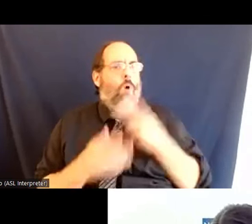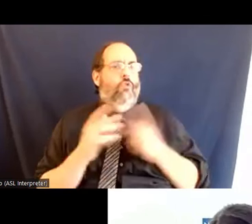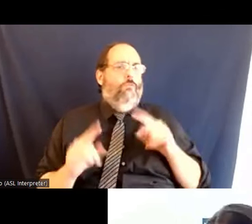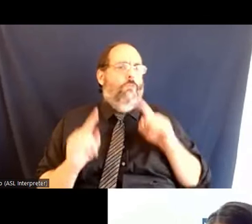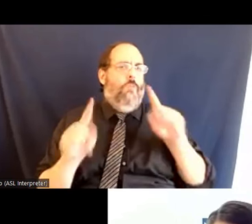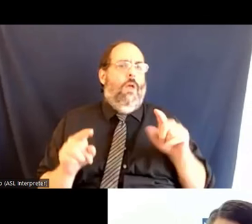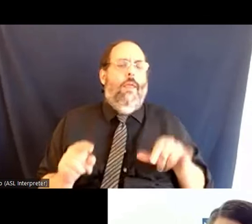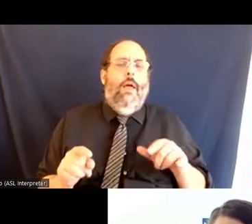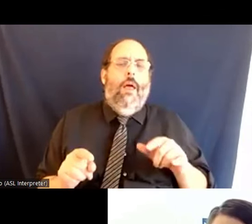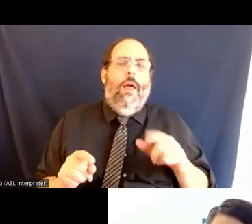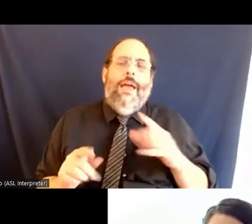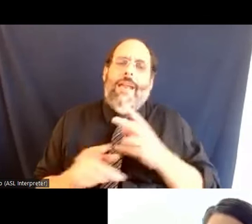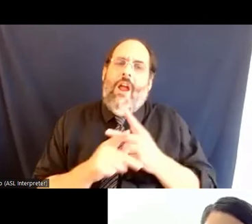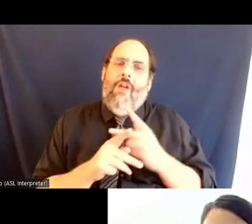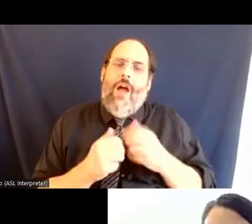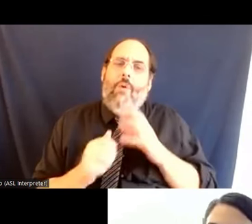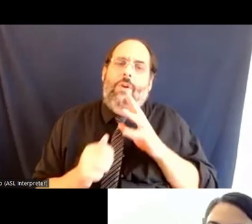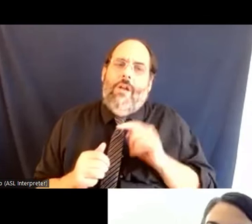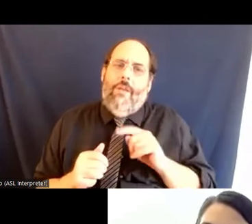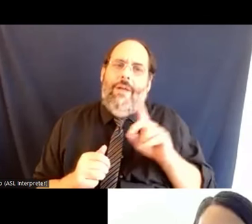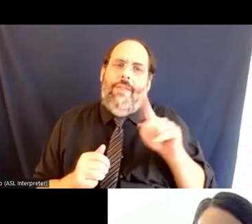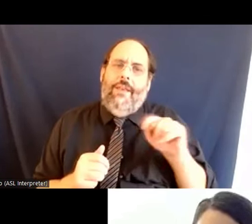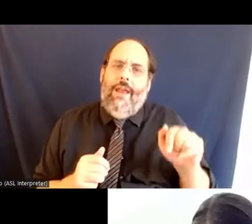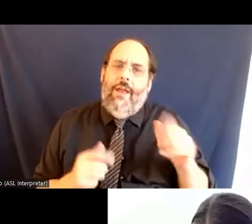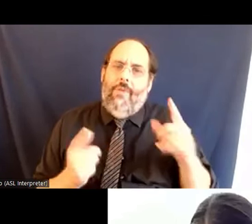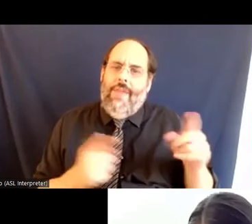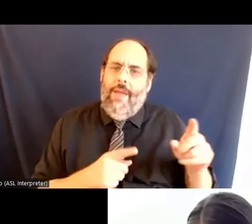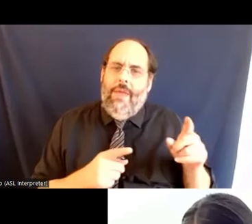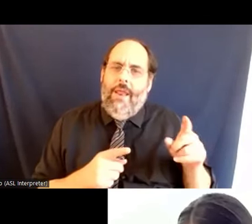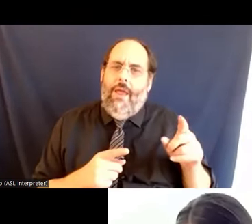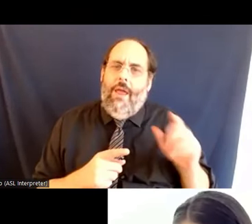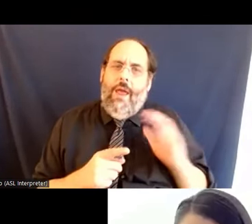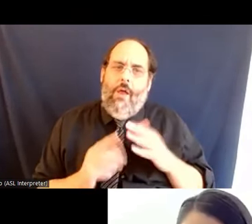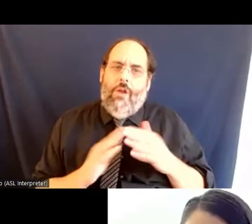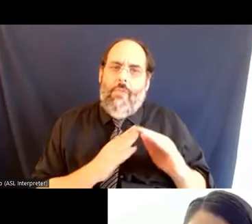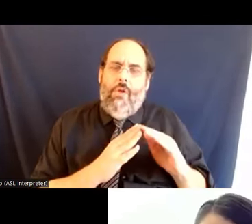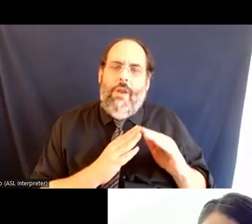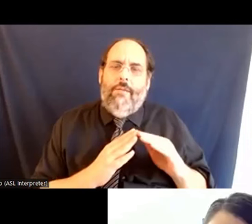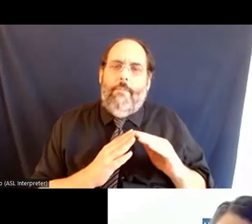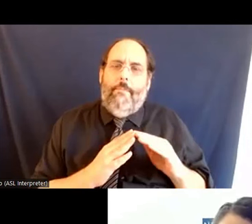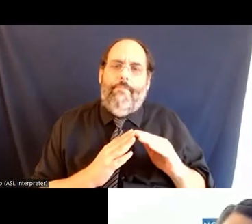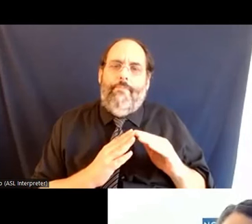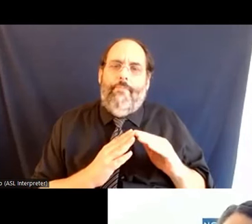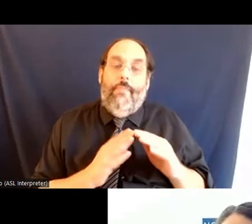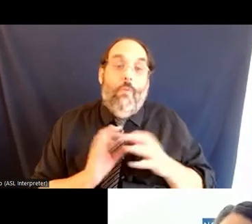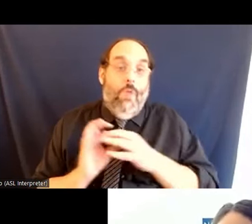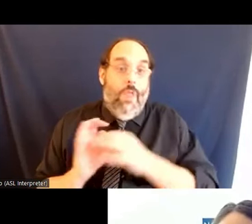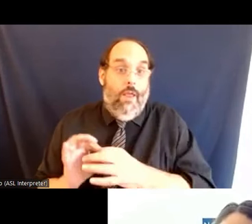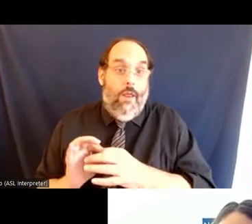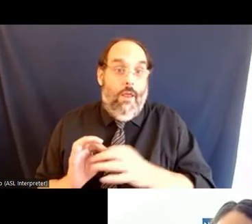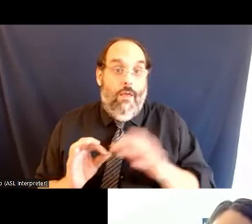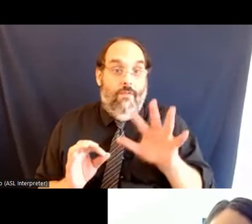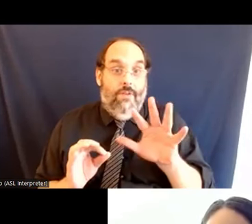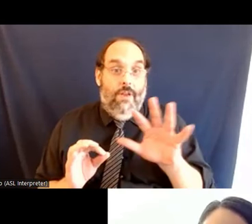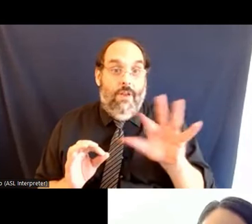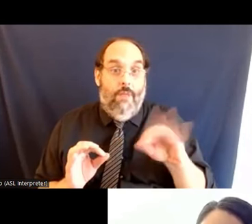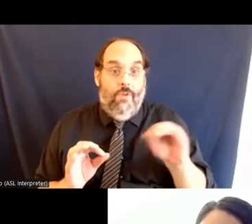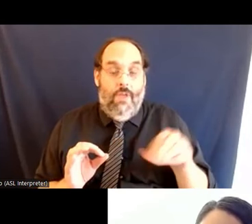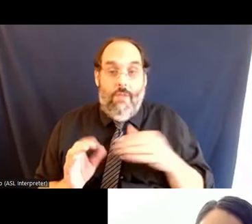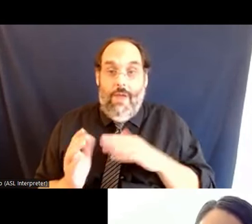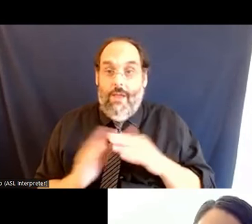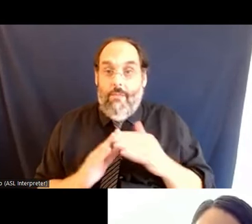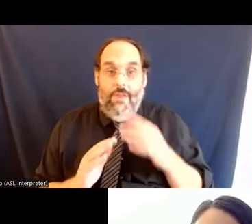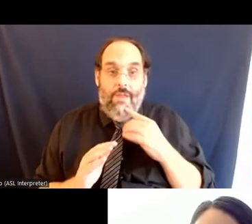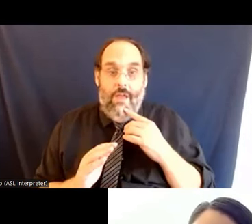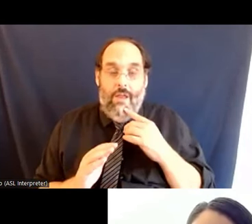about the data and what is happening in our communities. Related, 59% of my community said